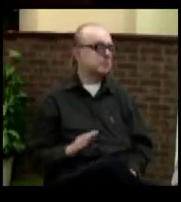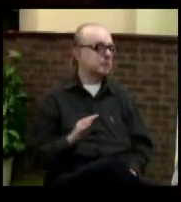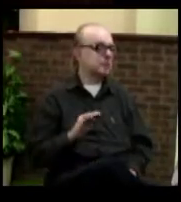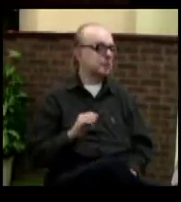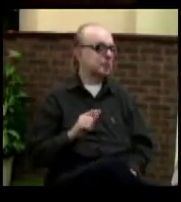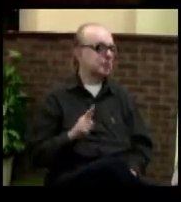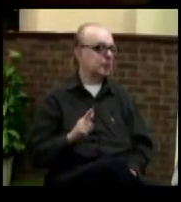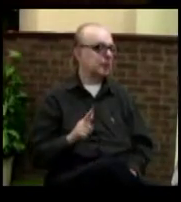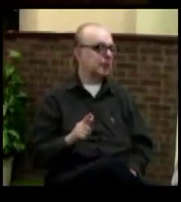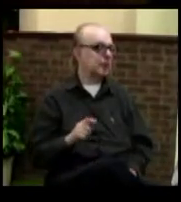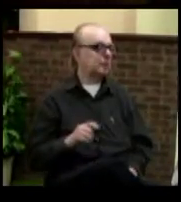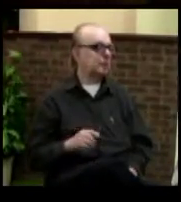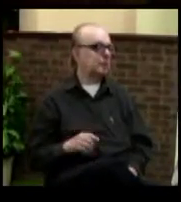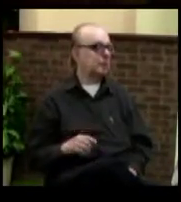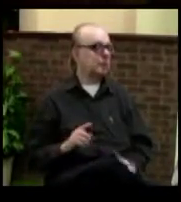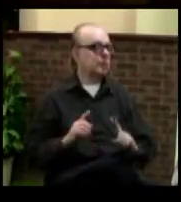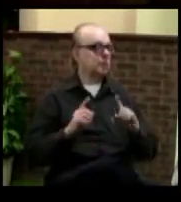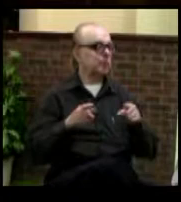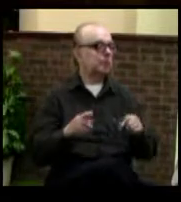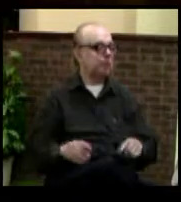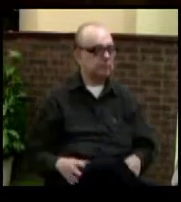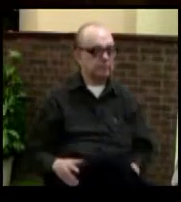The mail runs.